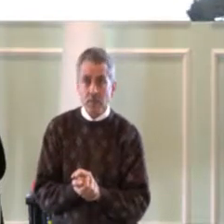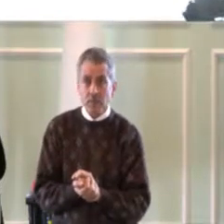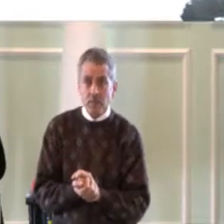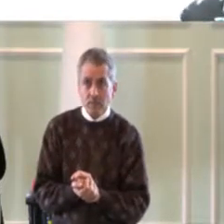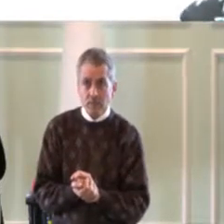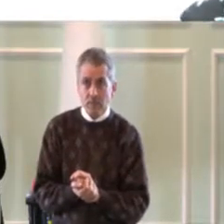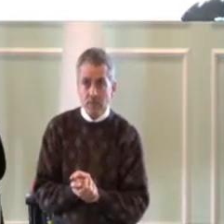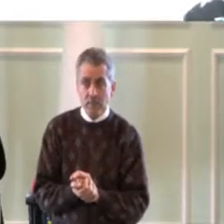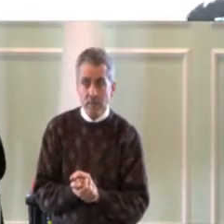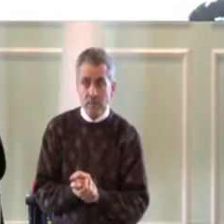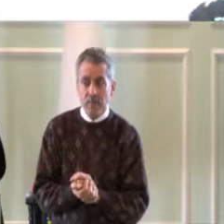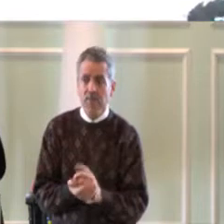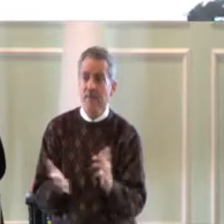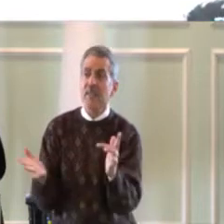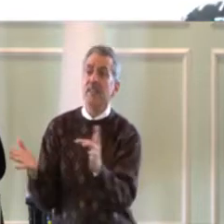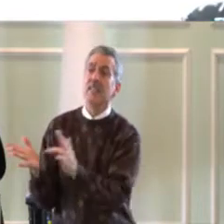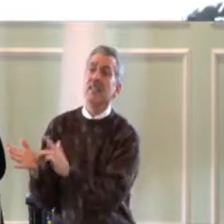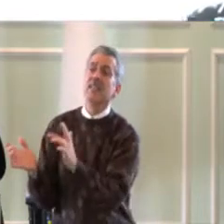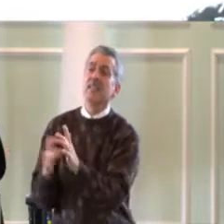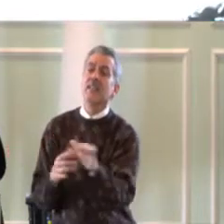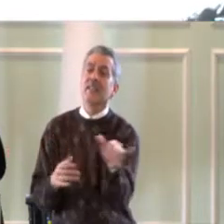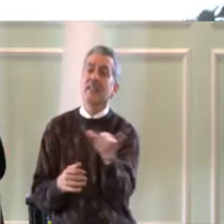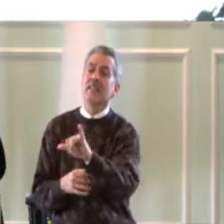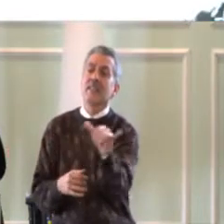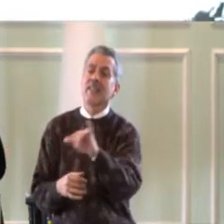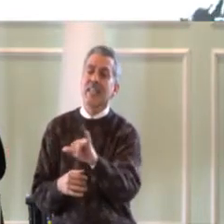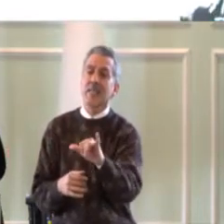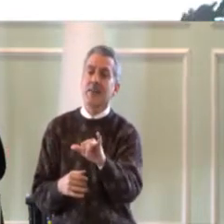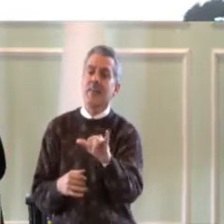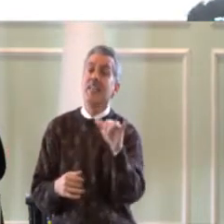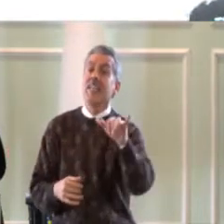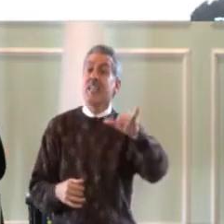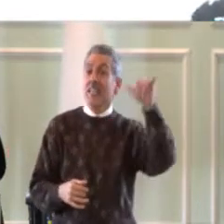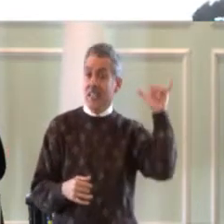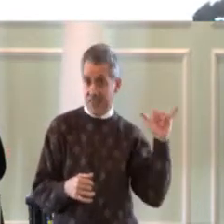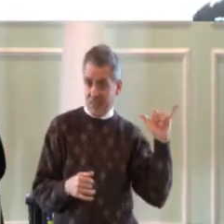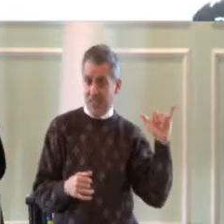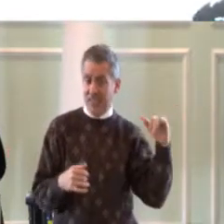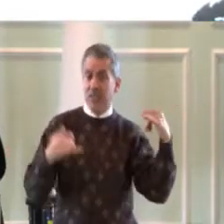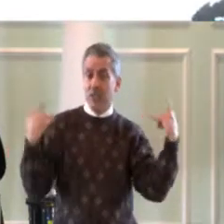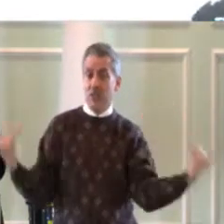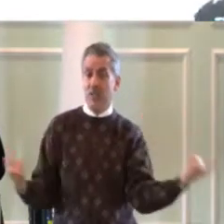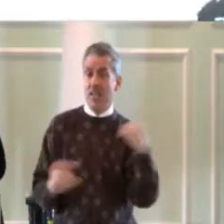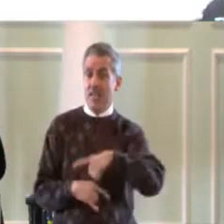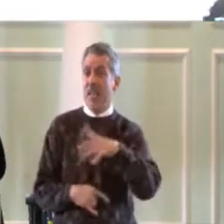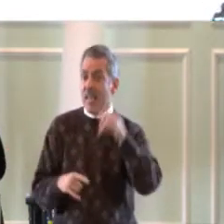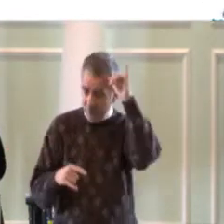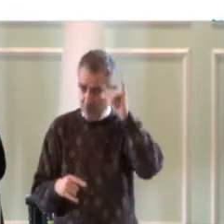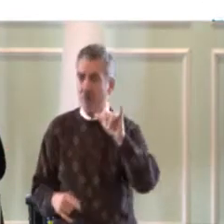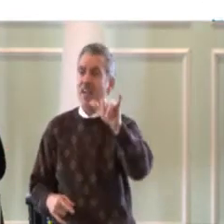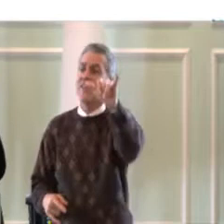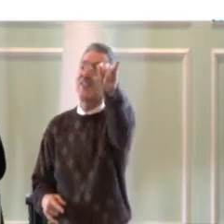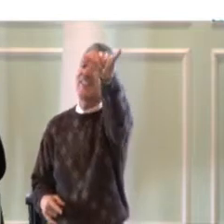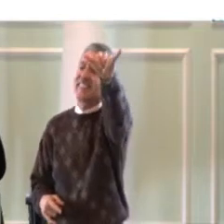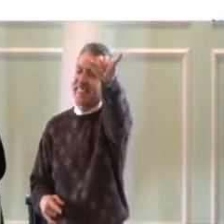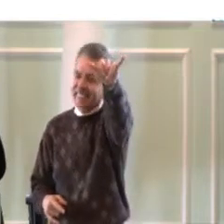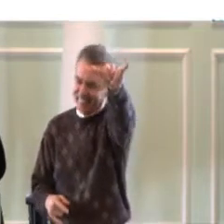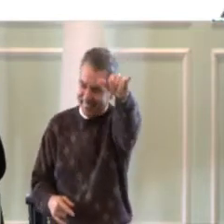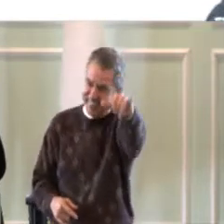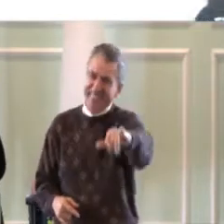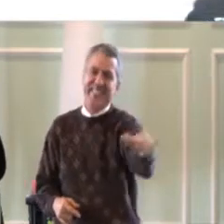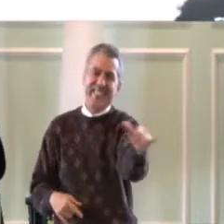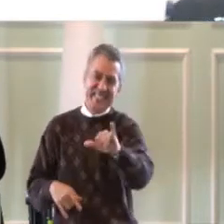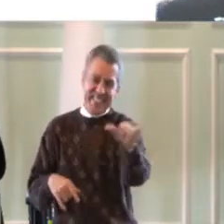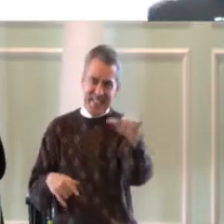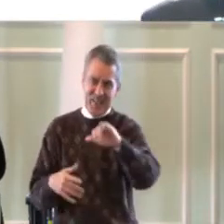Jesus is the same, the Bible says, yesterday, today, and forever. Amen? Jesus is willing to